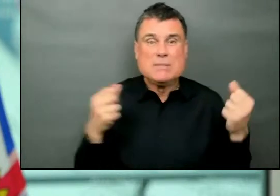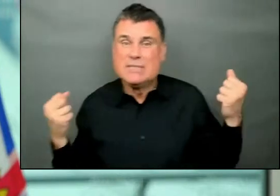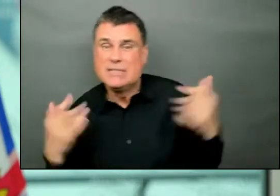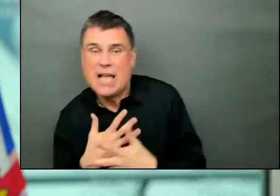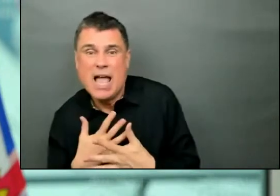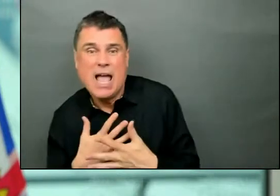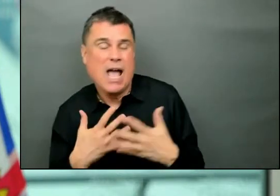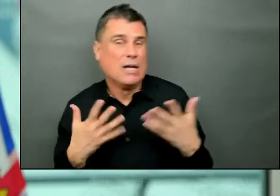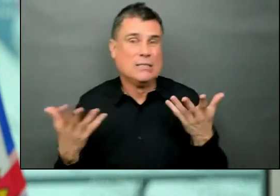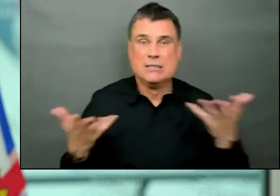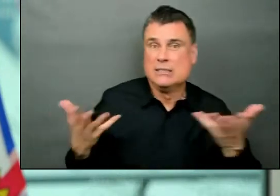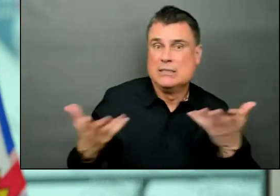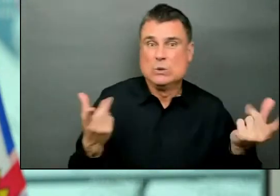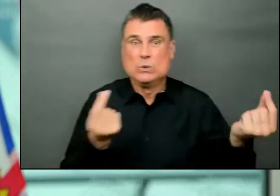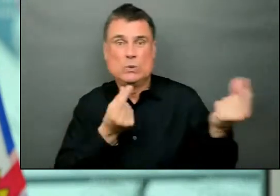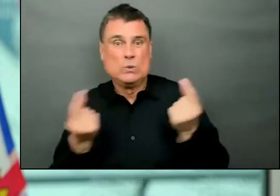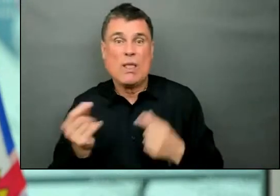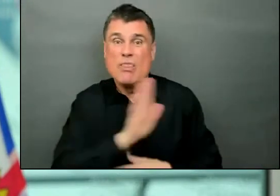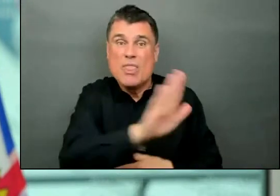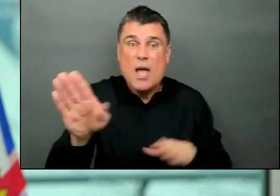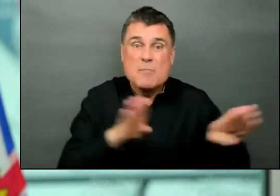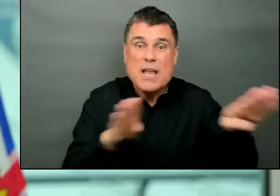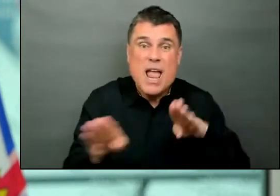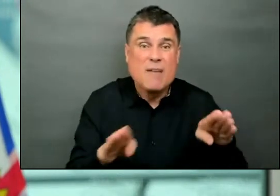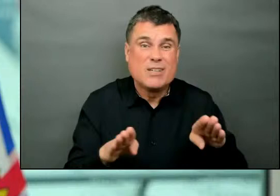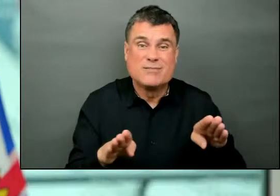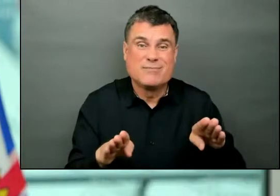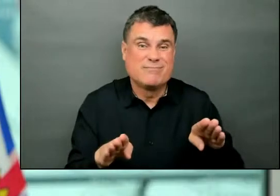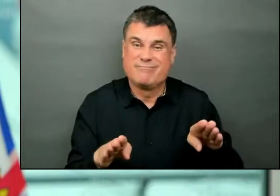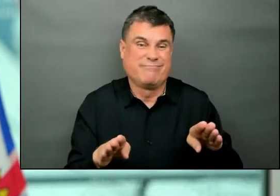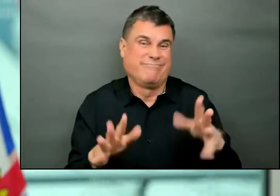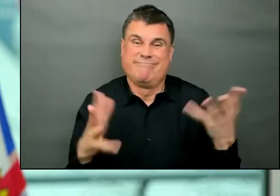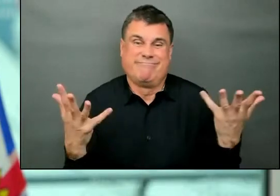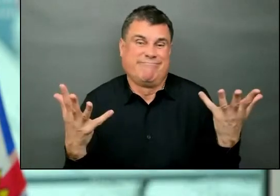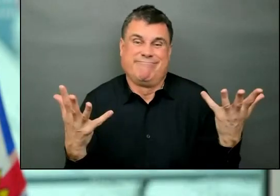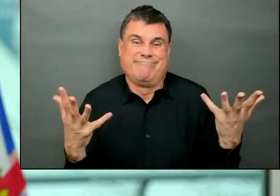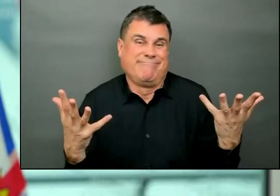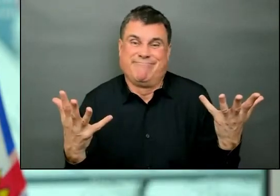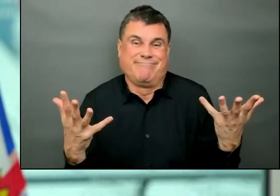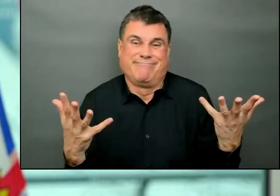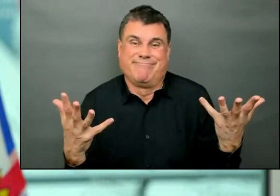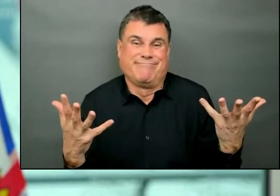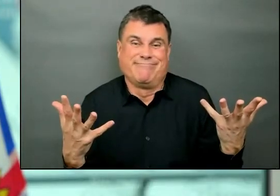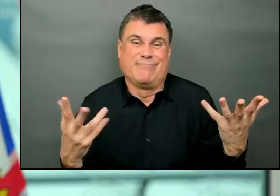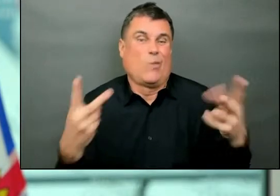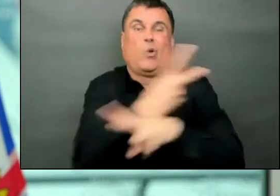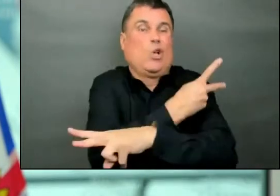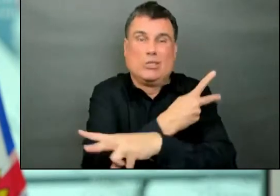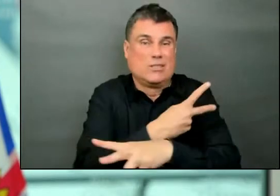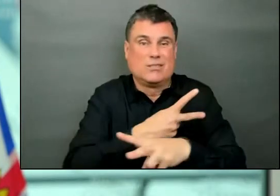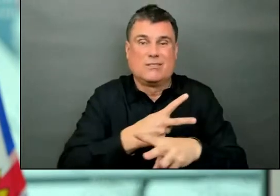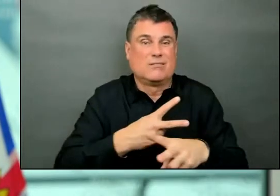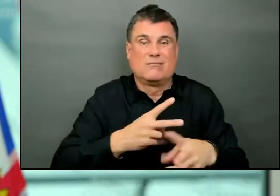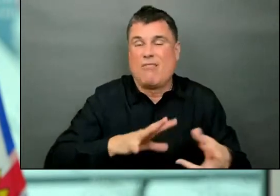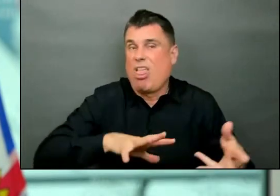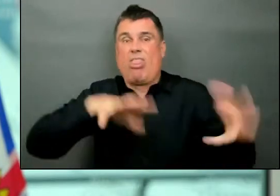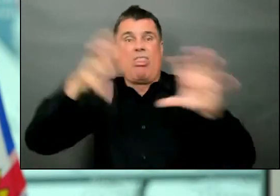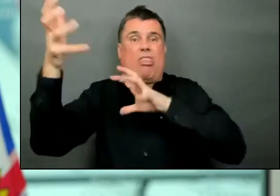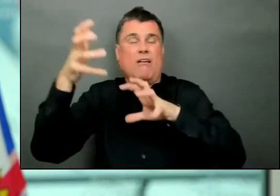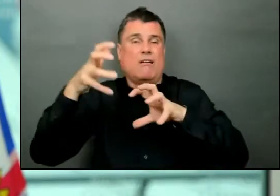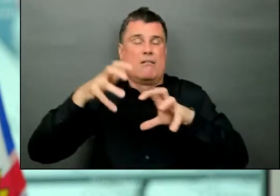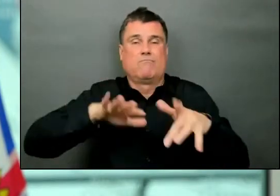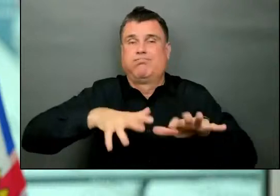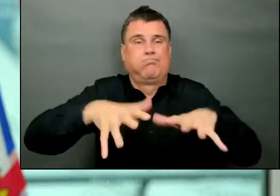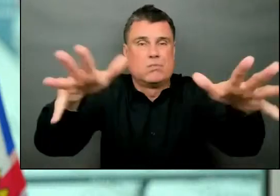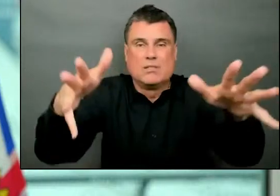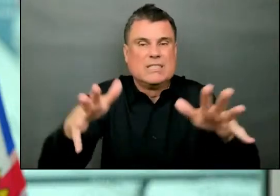believe that it is our collective support for each other that helps mitigate the impacts of